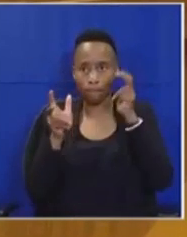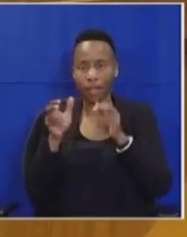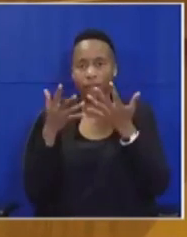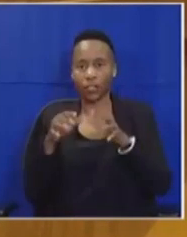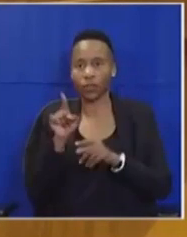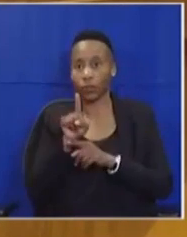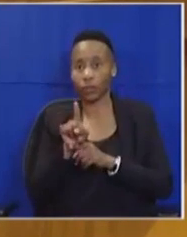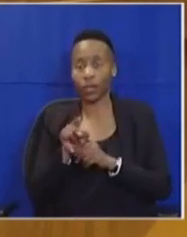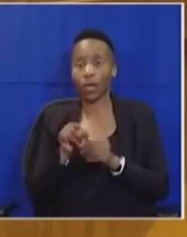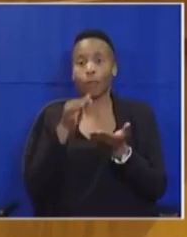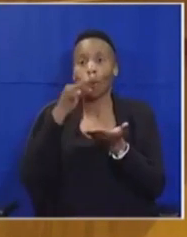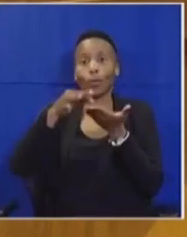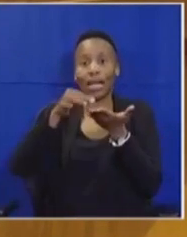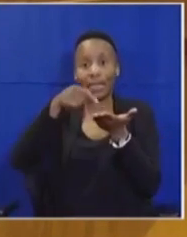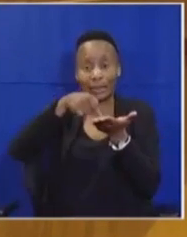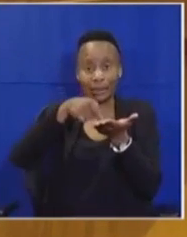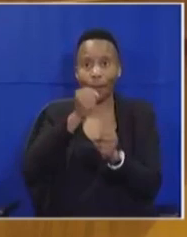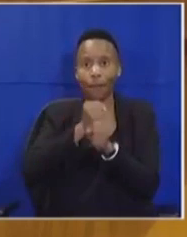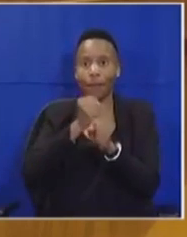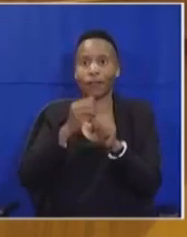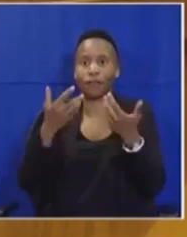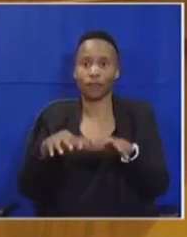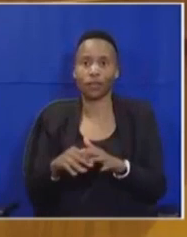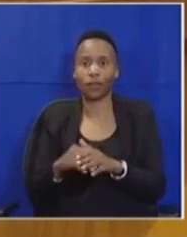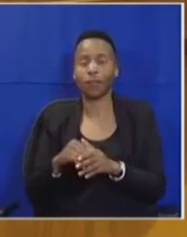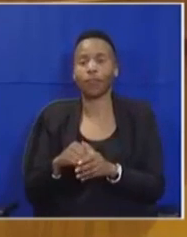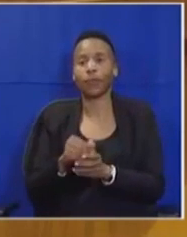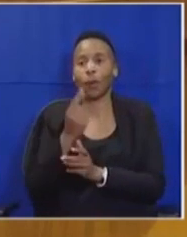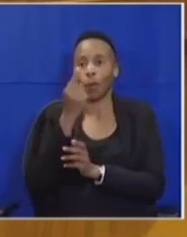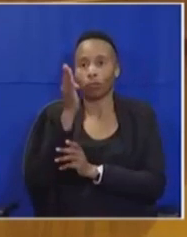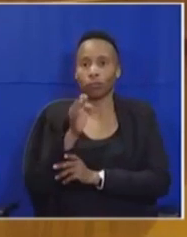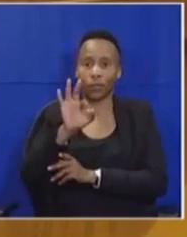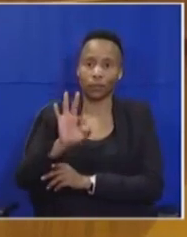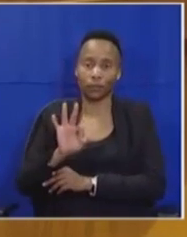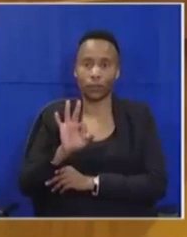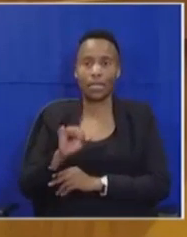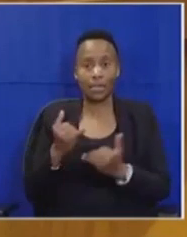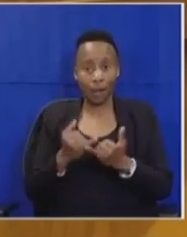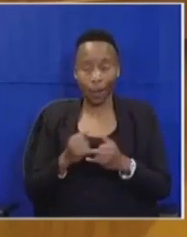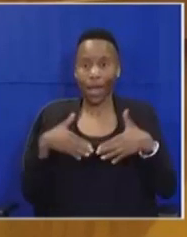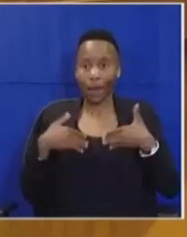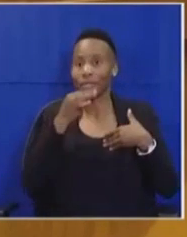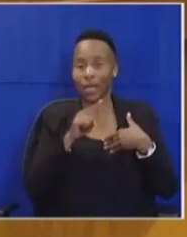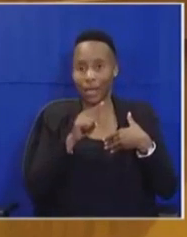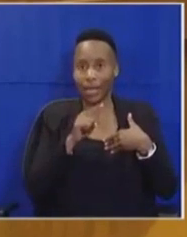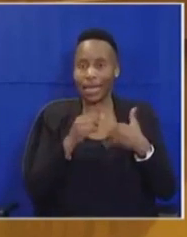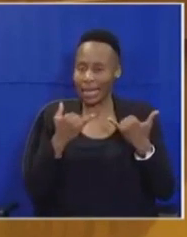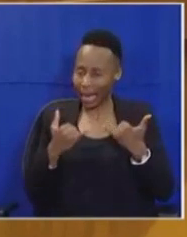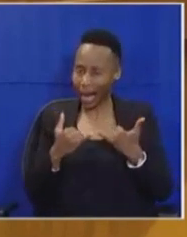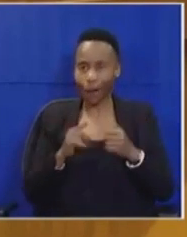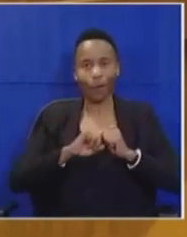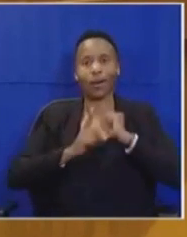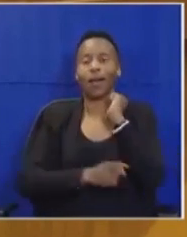said, "We are grateful that at last we can now have certainty